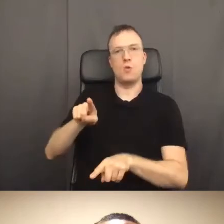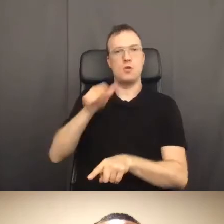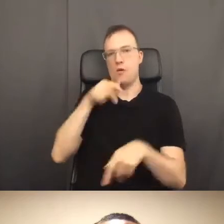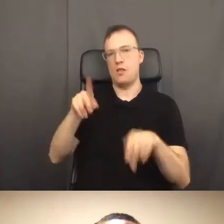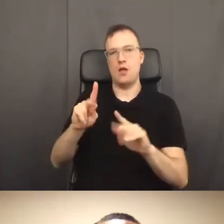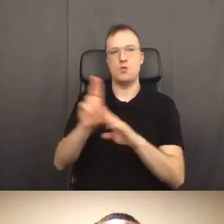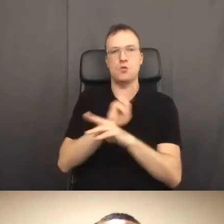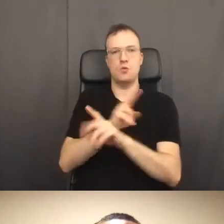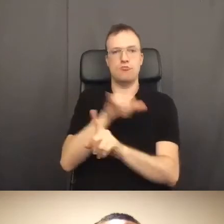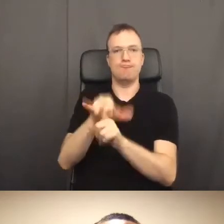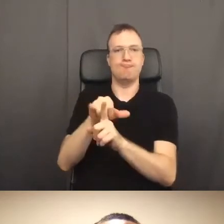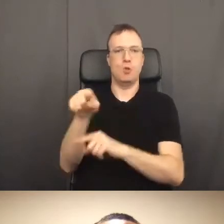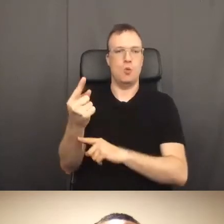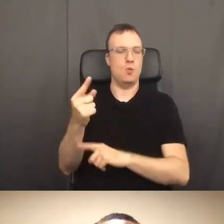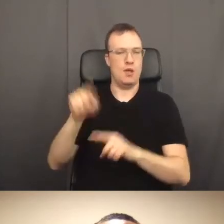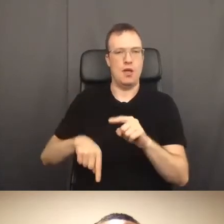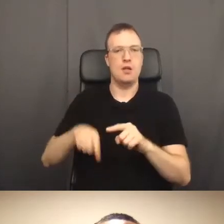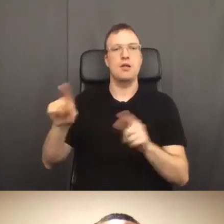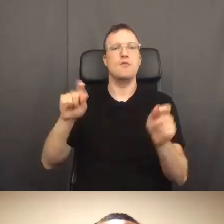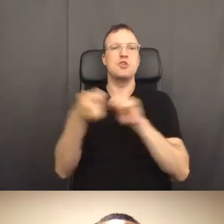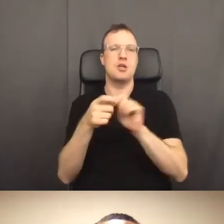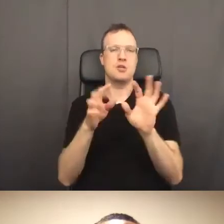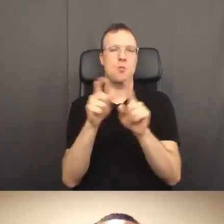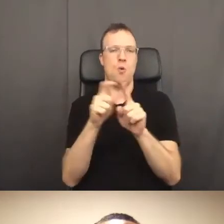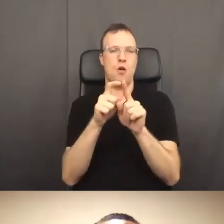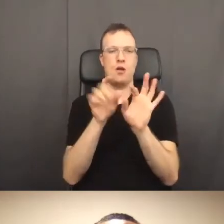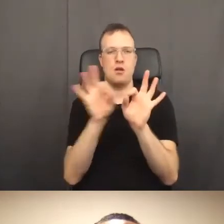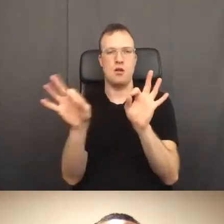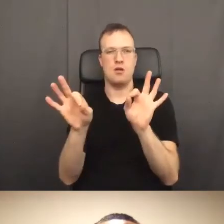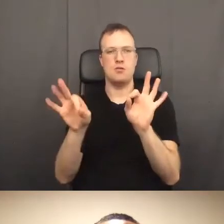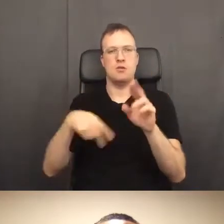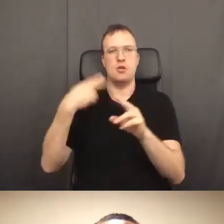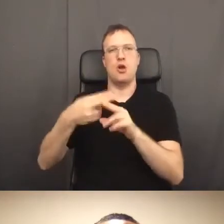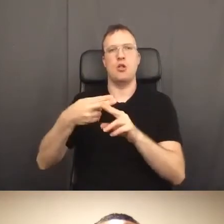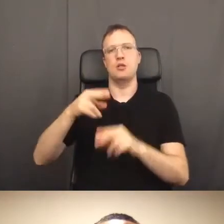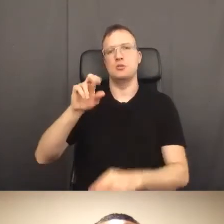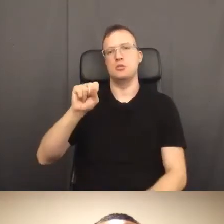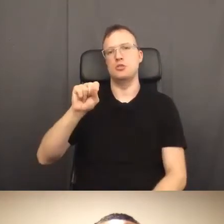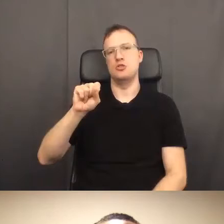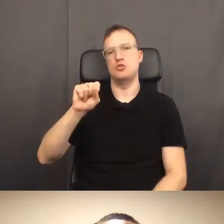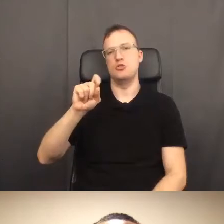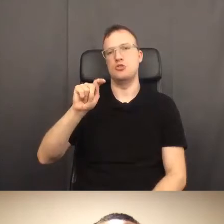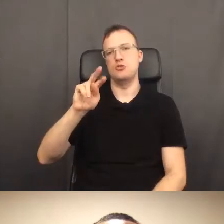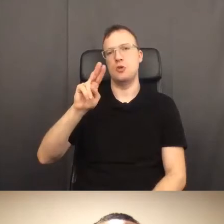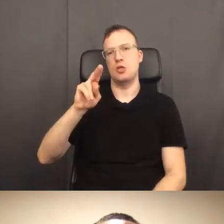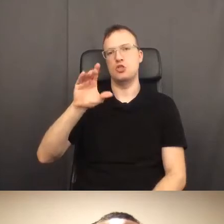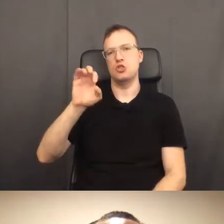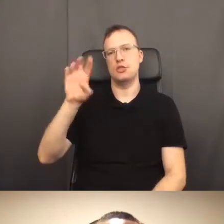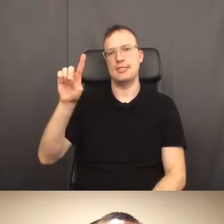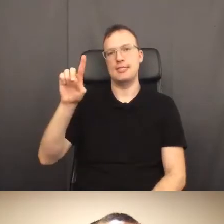confinement. They've changed the wording to call it structured intervention units.